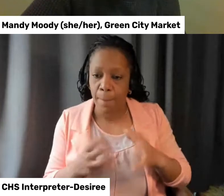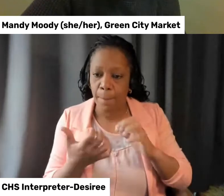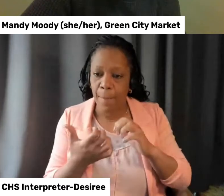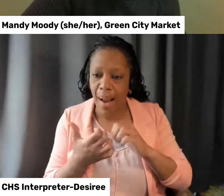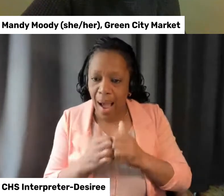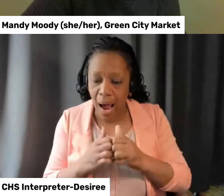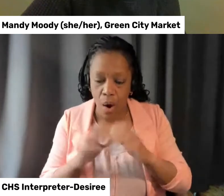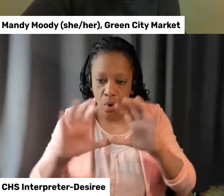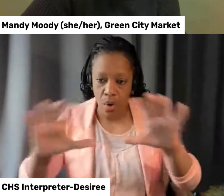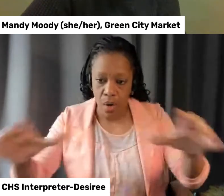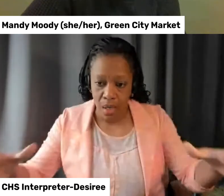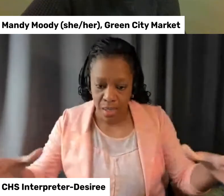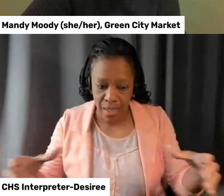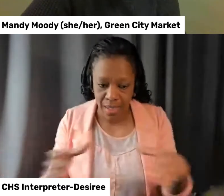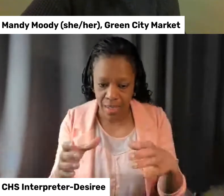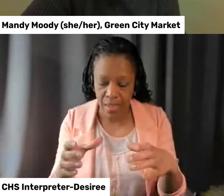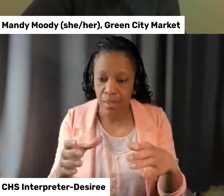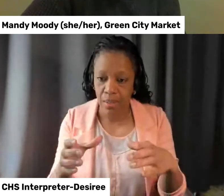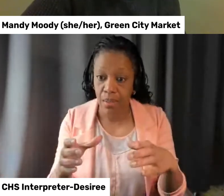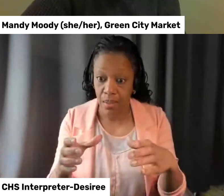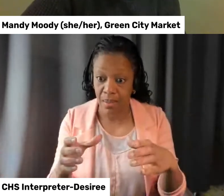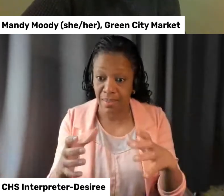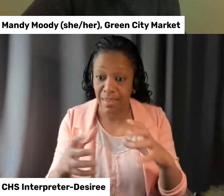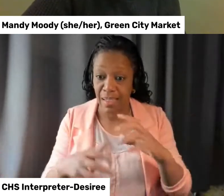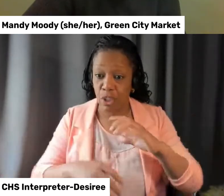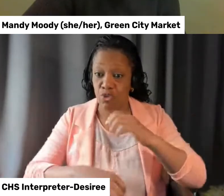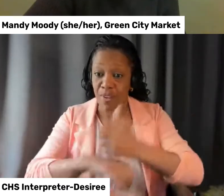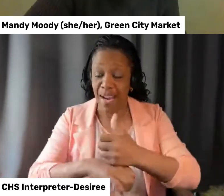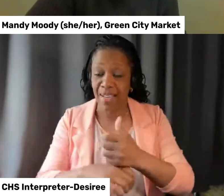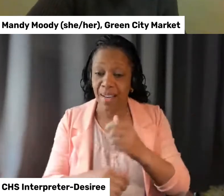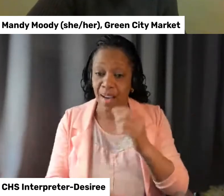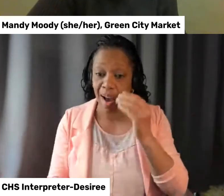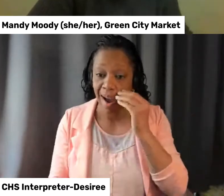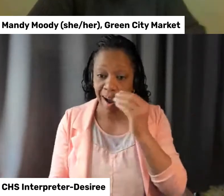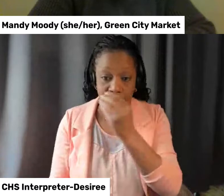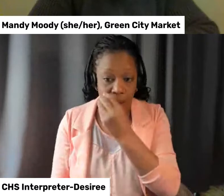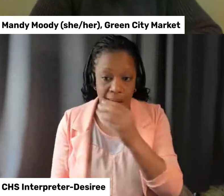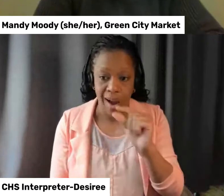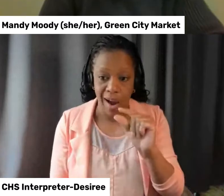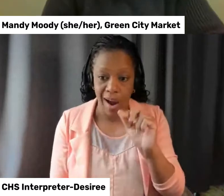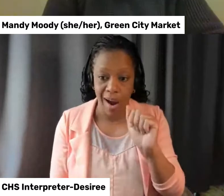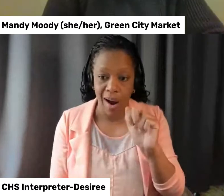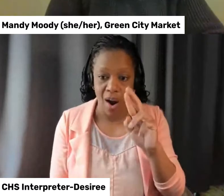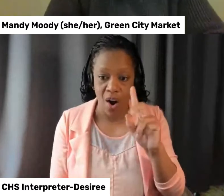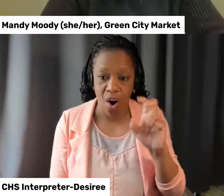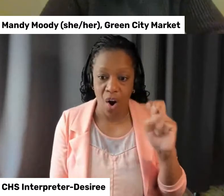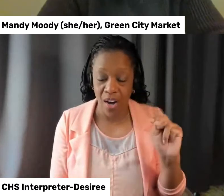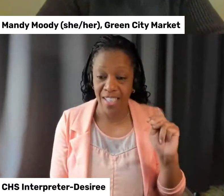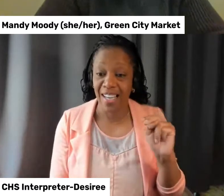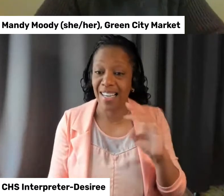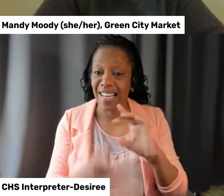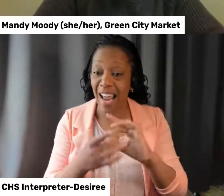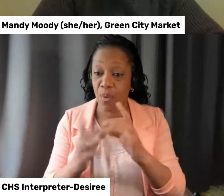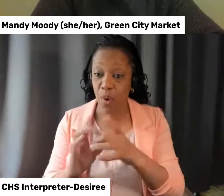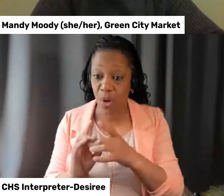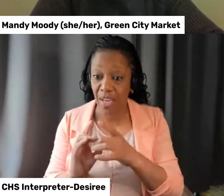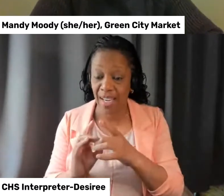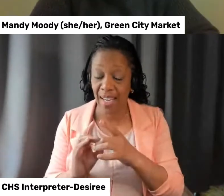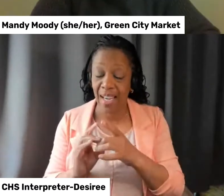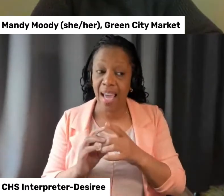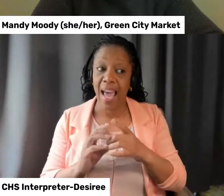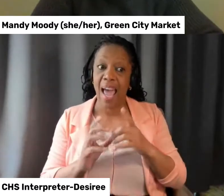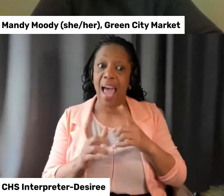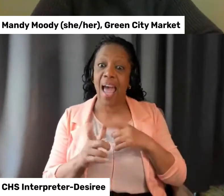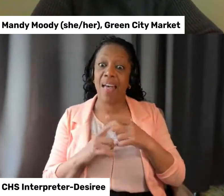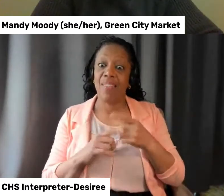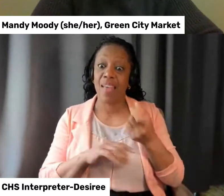created a garden network. And a couple of years later, we had a big bumper crop. There was so much food, and nobody